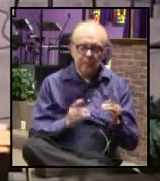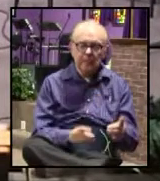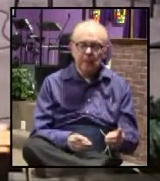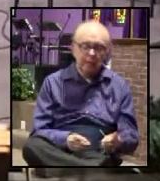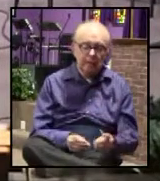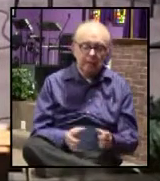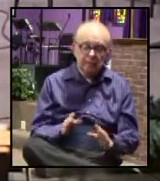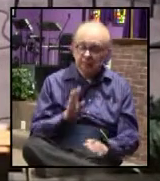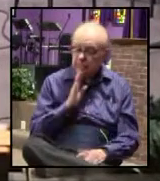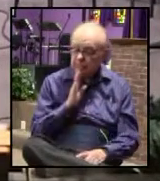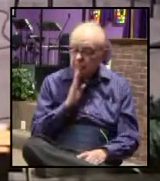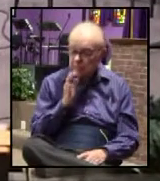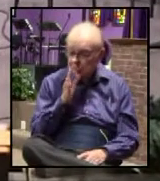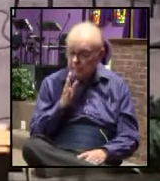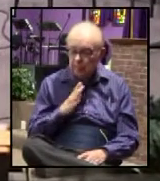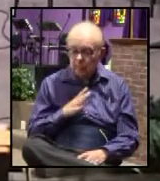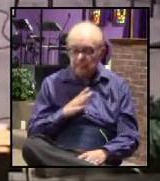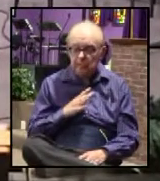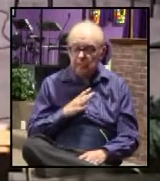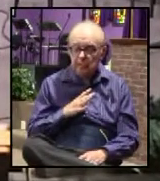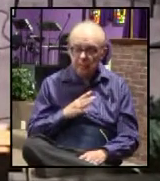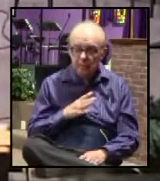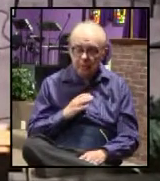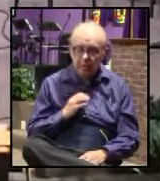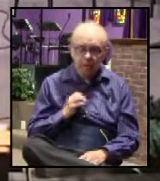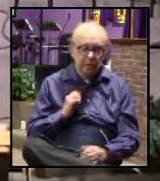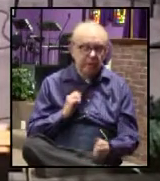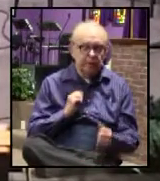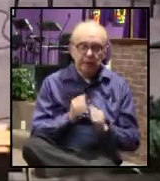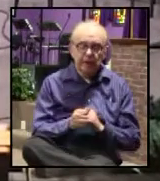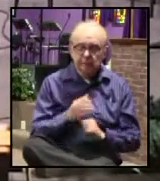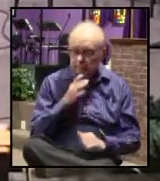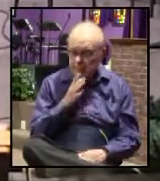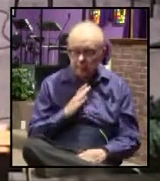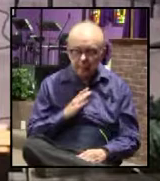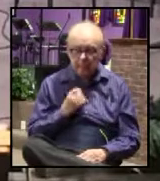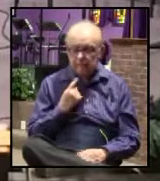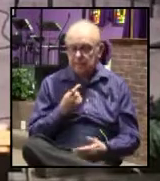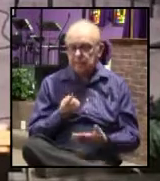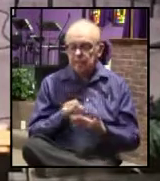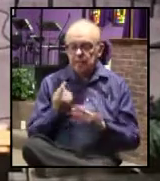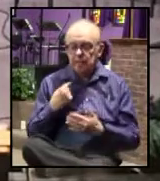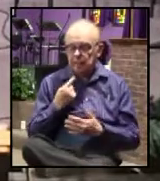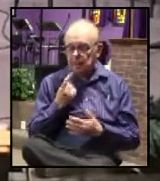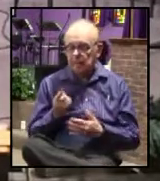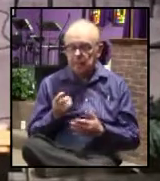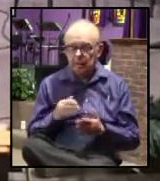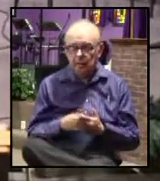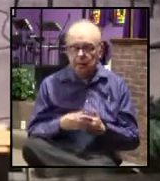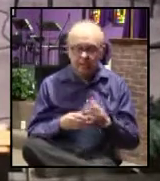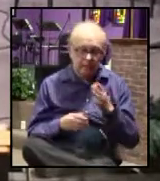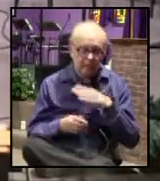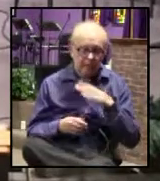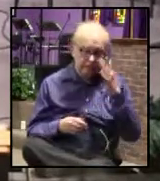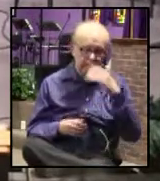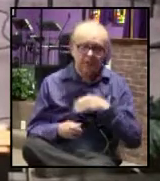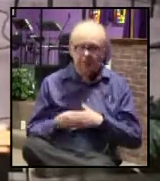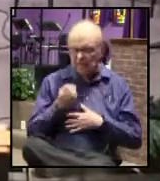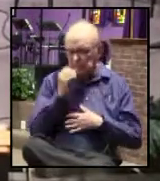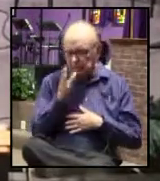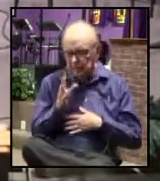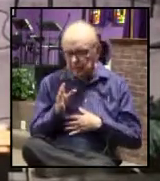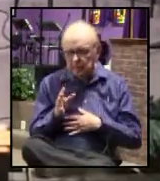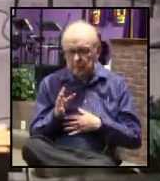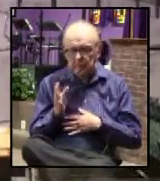talked to. As they passed her on the road, they passed her by. And as I said last week, and I'll say again, ladies and gentlemen, I do not